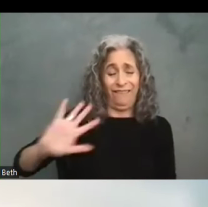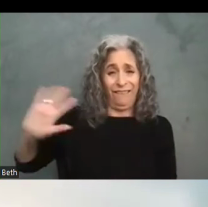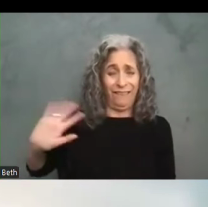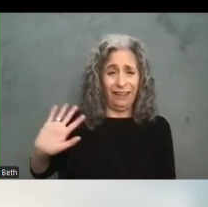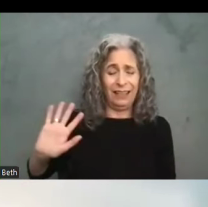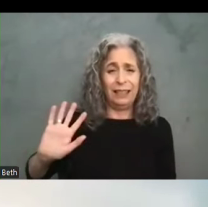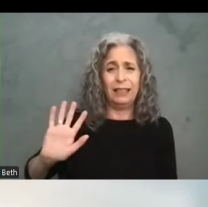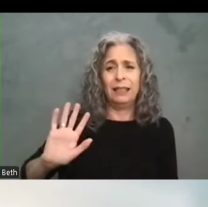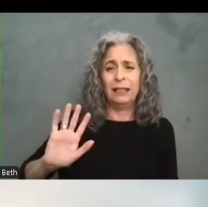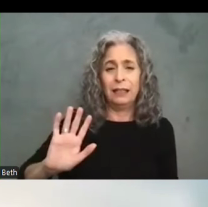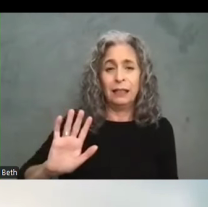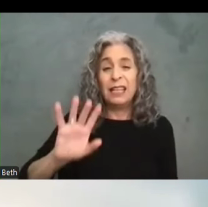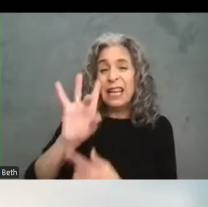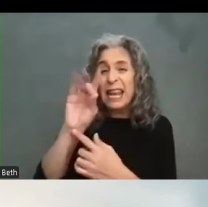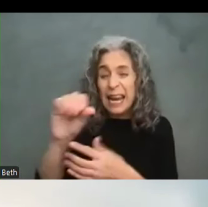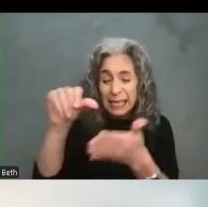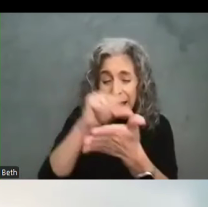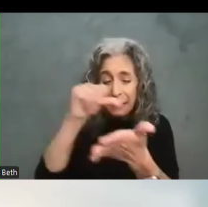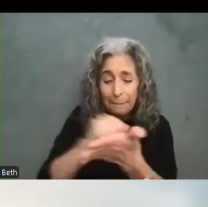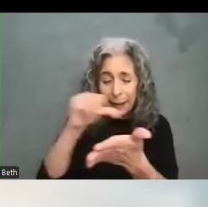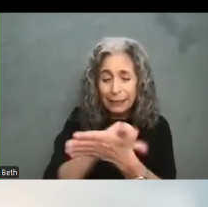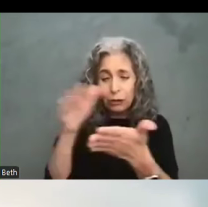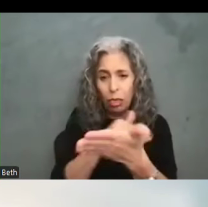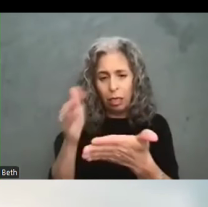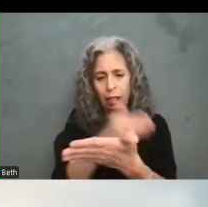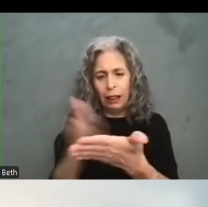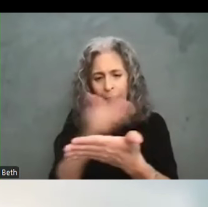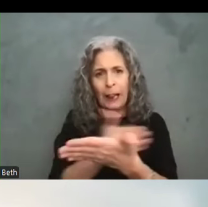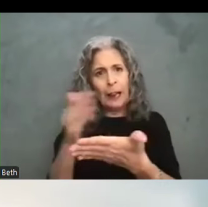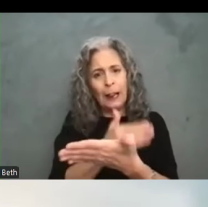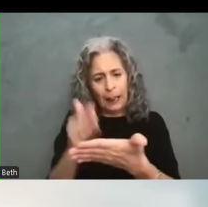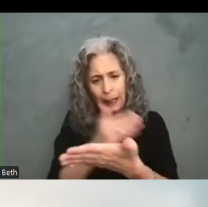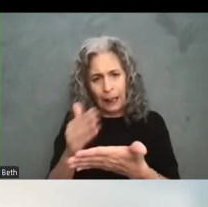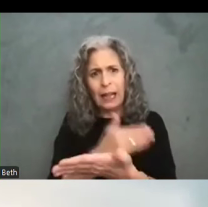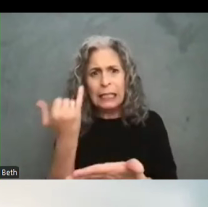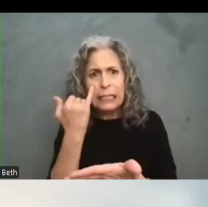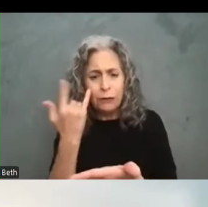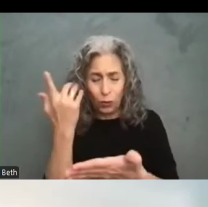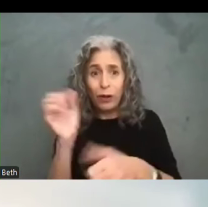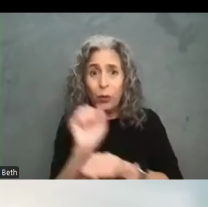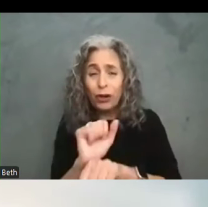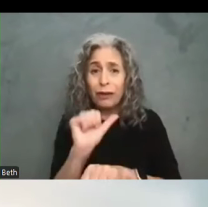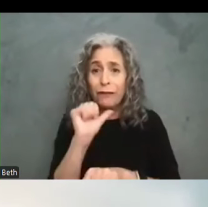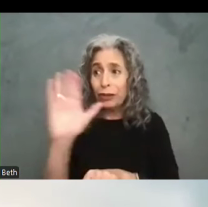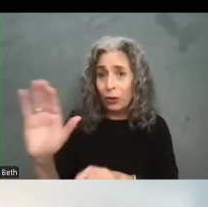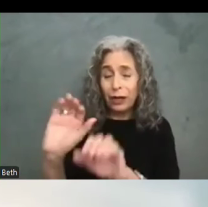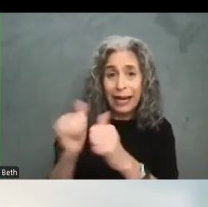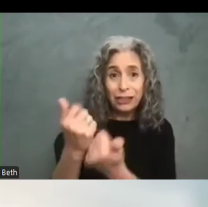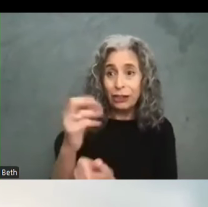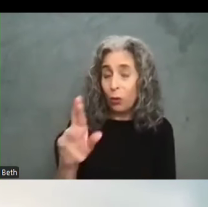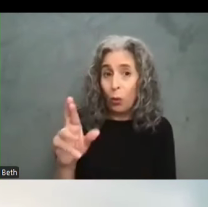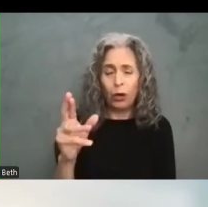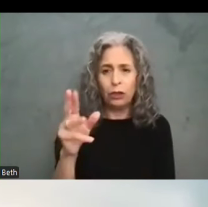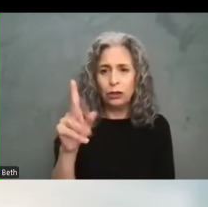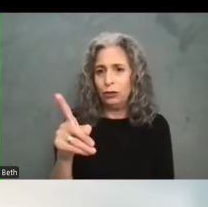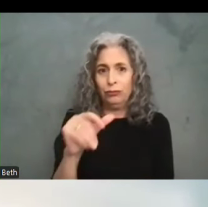either wade through 80 pages to find out whether the thing was going to work for your agency, or you